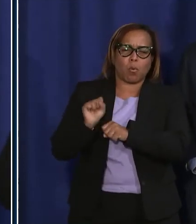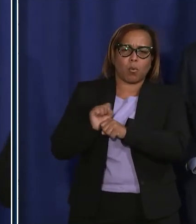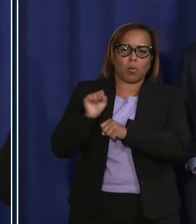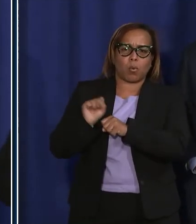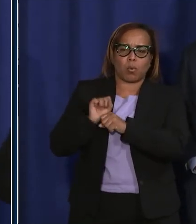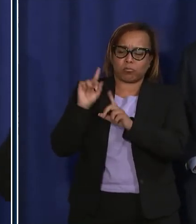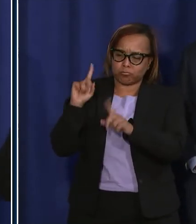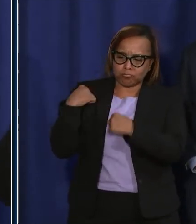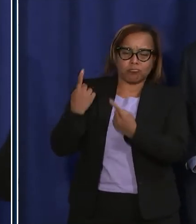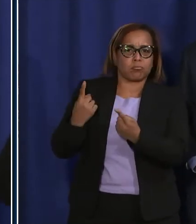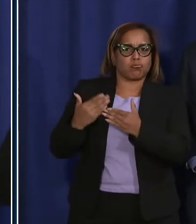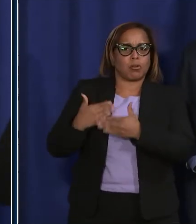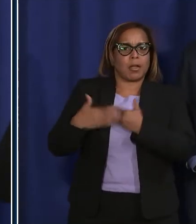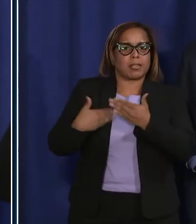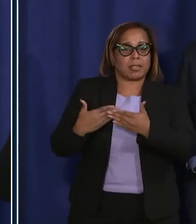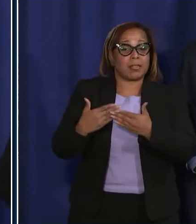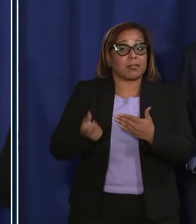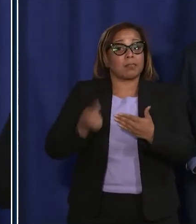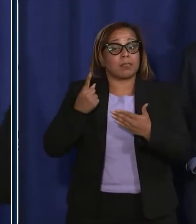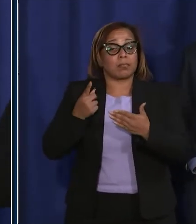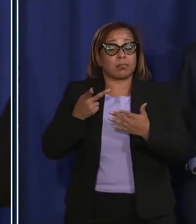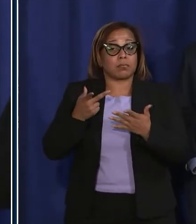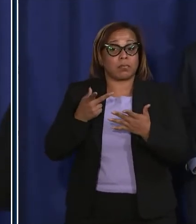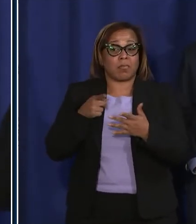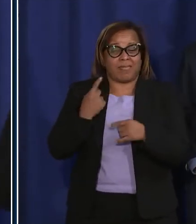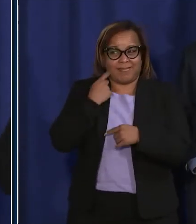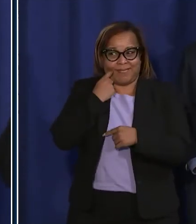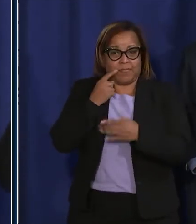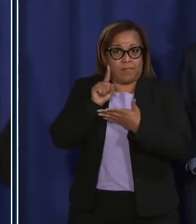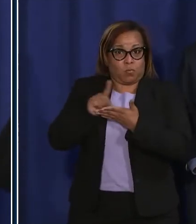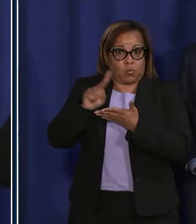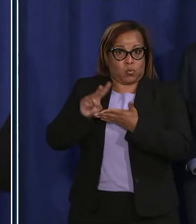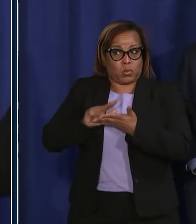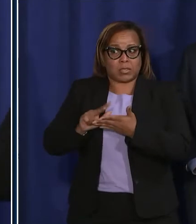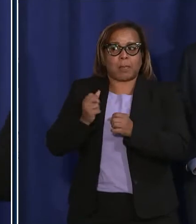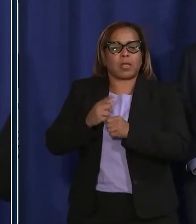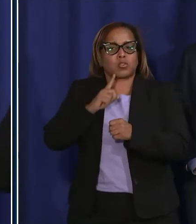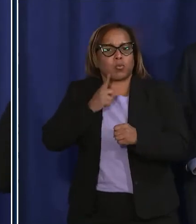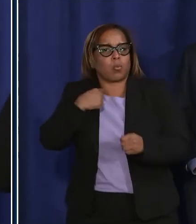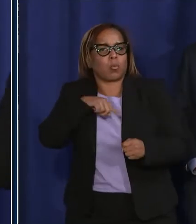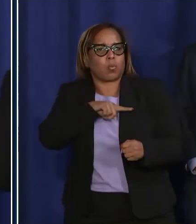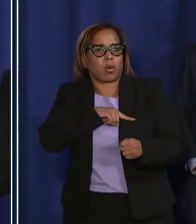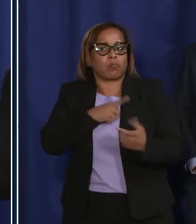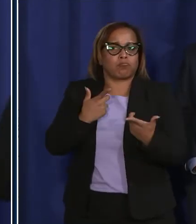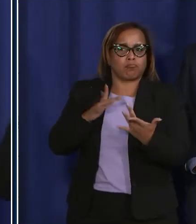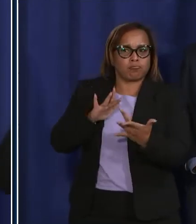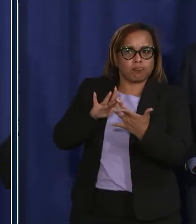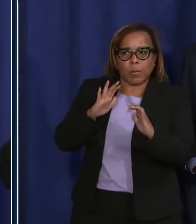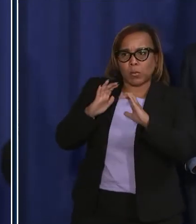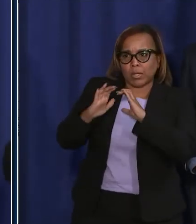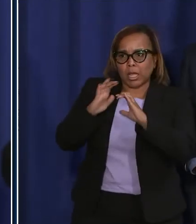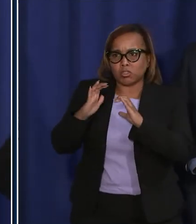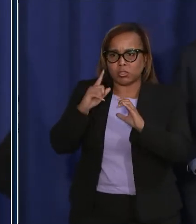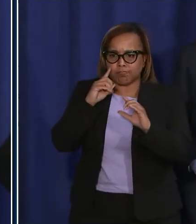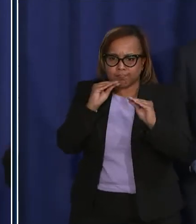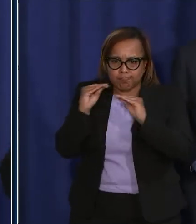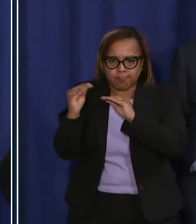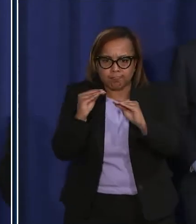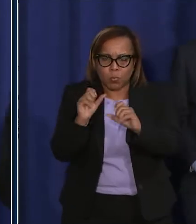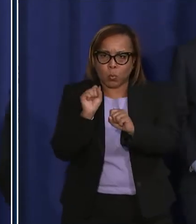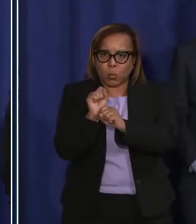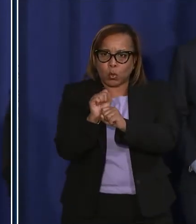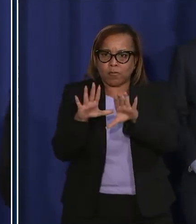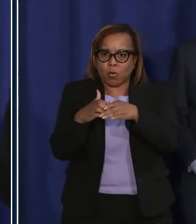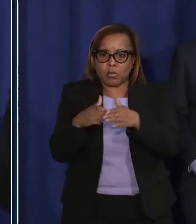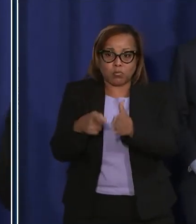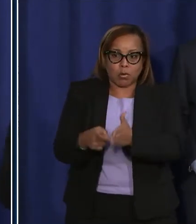throughout this whole process, and particularly over the last couple weeks, making sure that we're in communication, educating our workforce